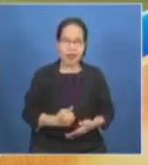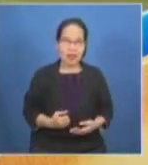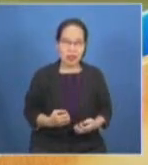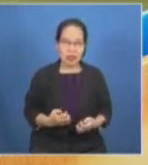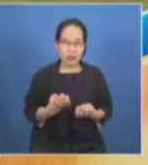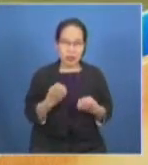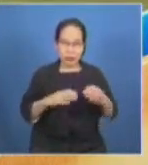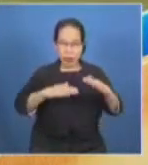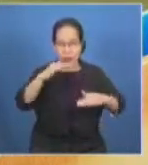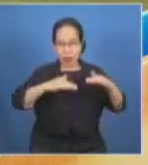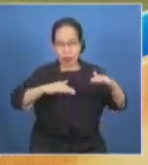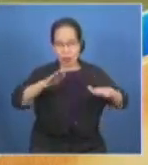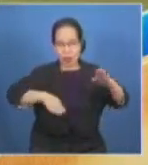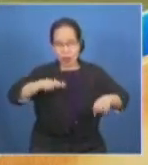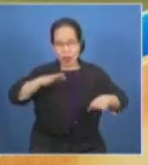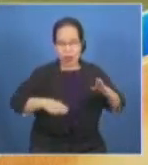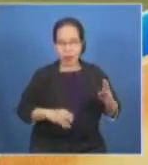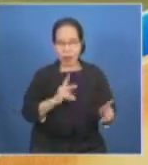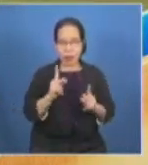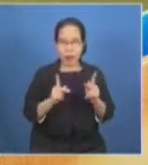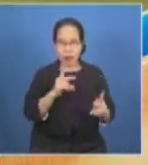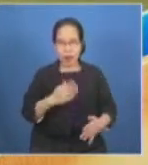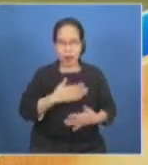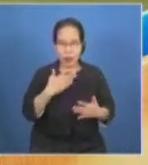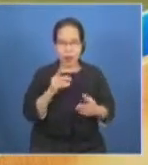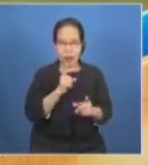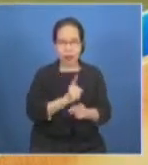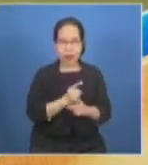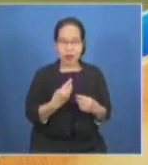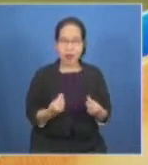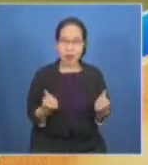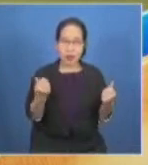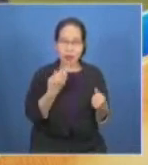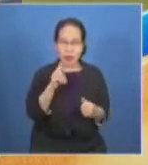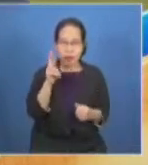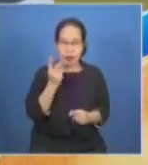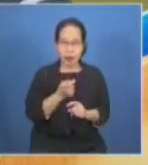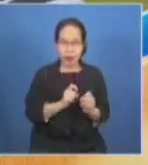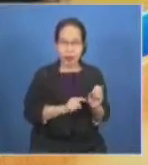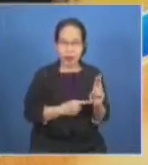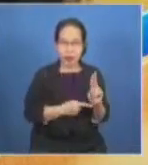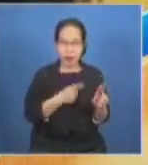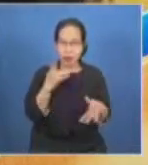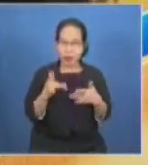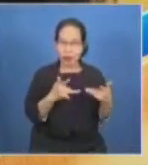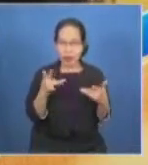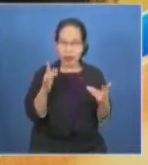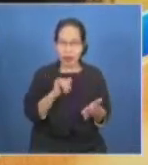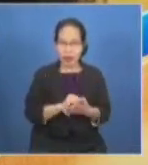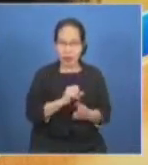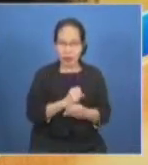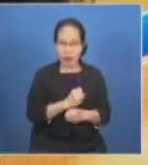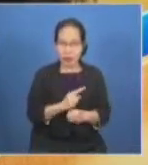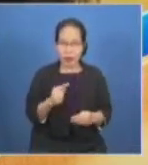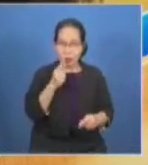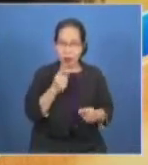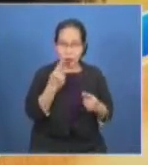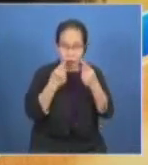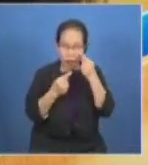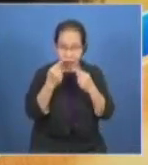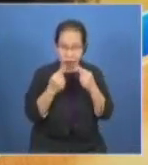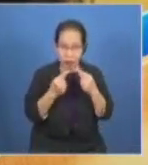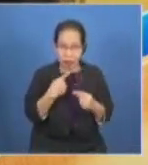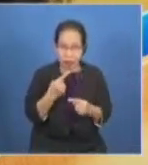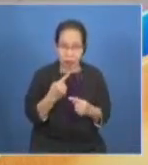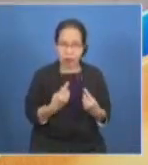may help to restore emotional balance. Be people who cry from happiness.